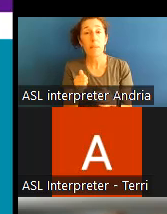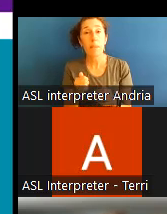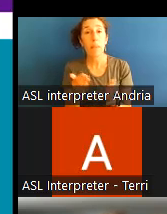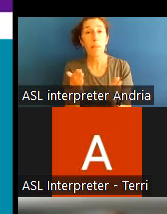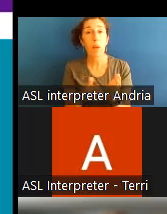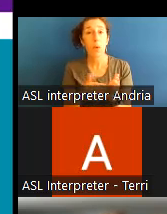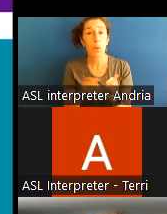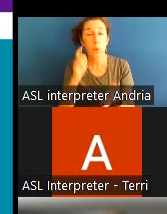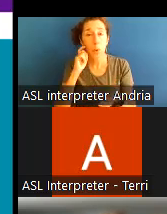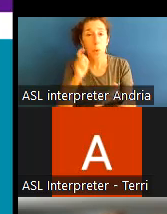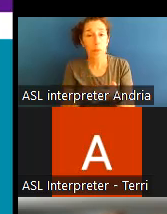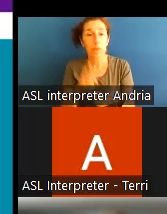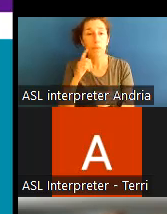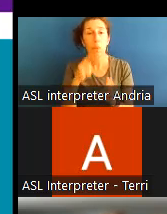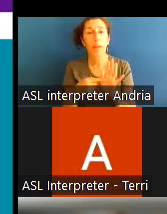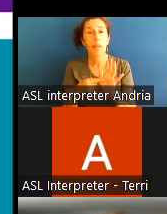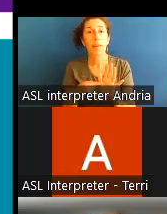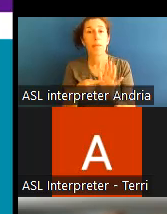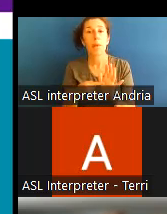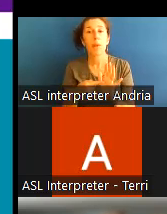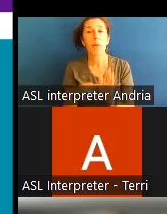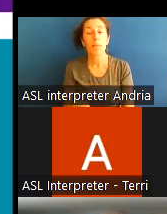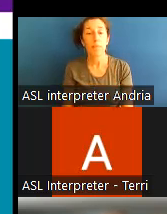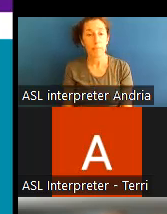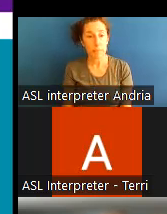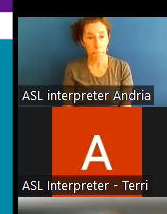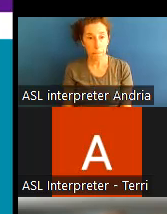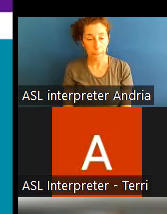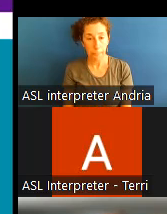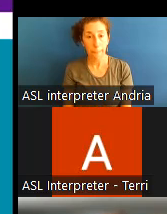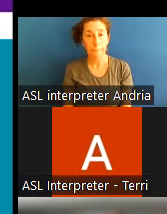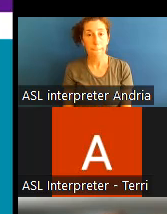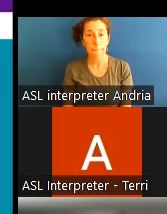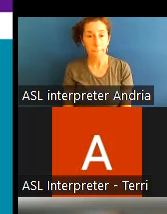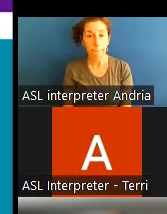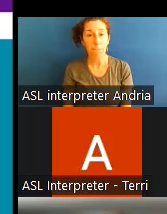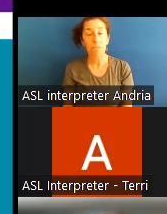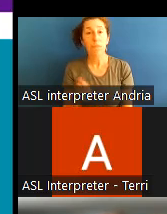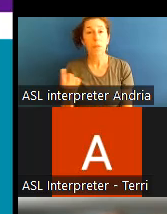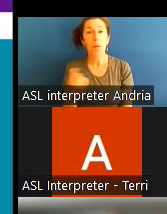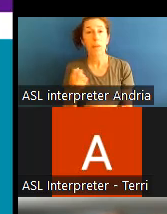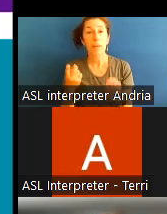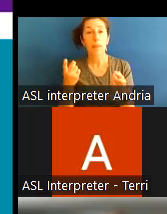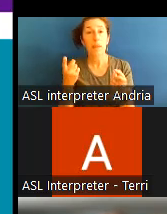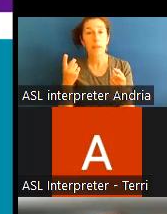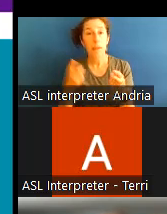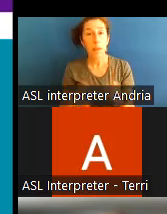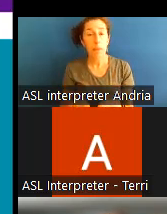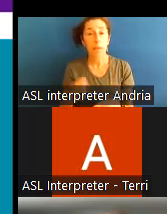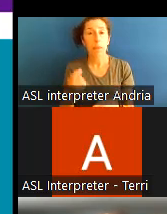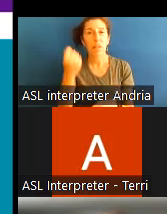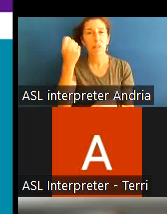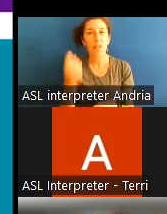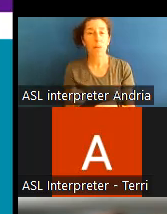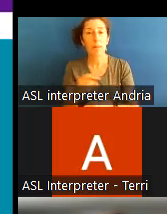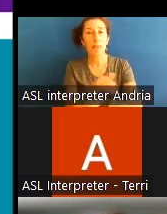For example, it always happens on Tuesday nights when my partner comes home from playing poker